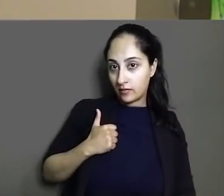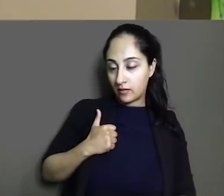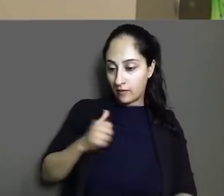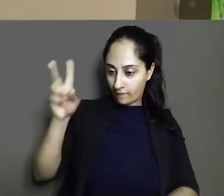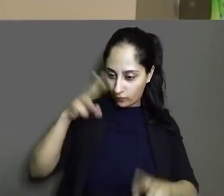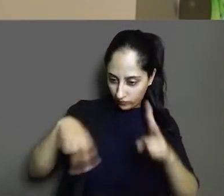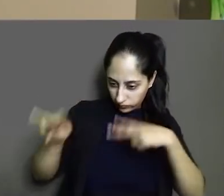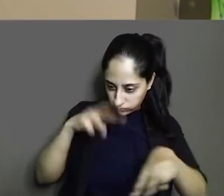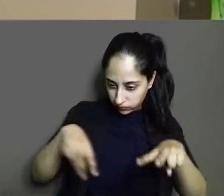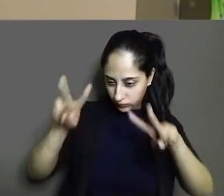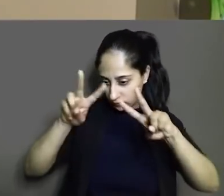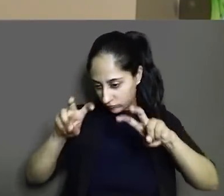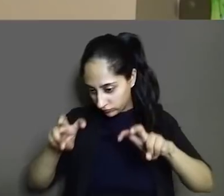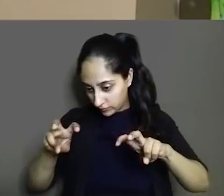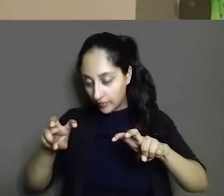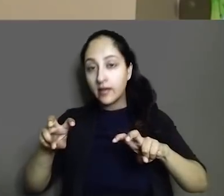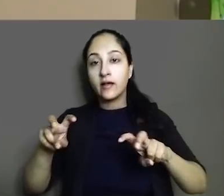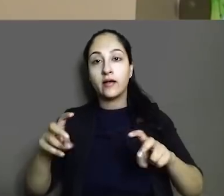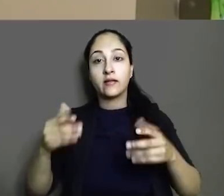do.